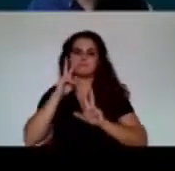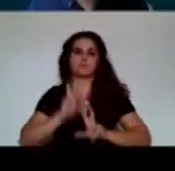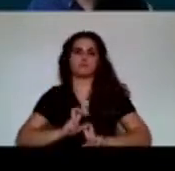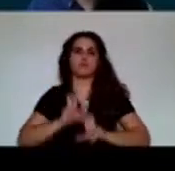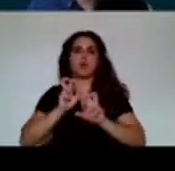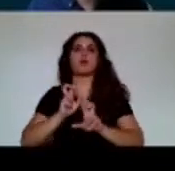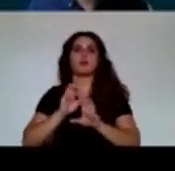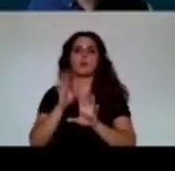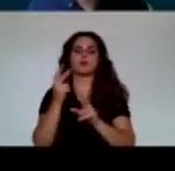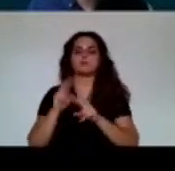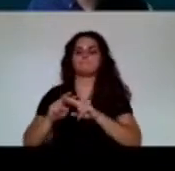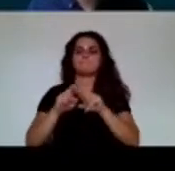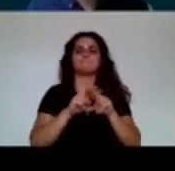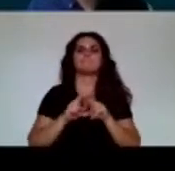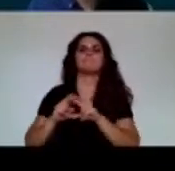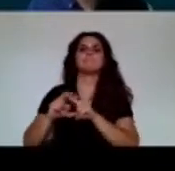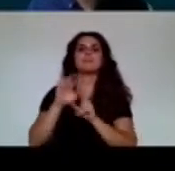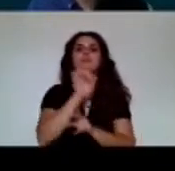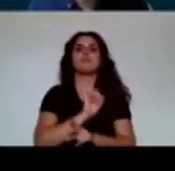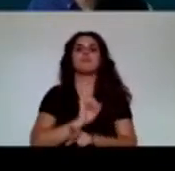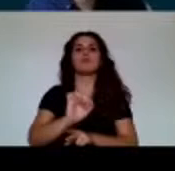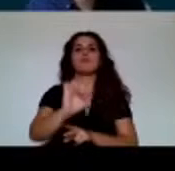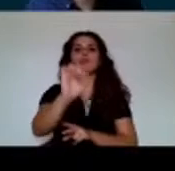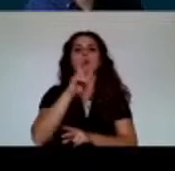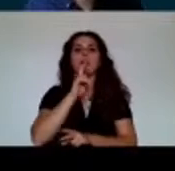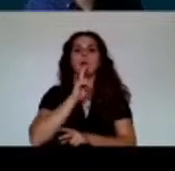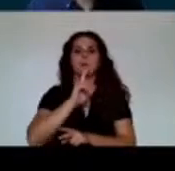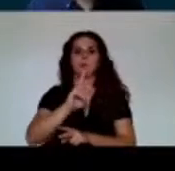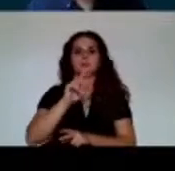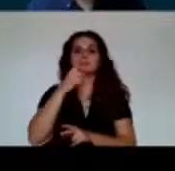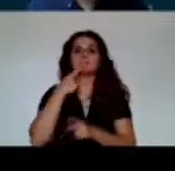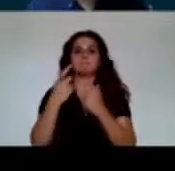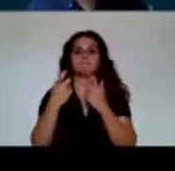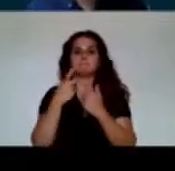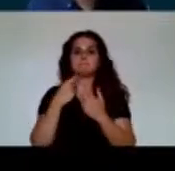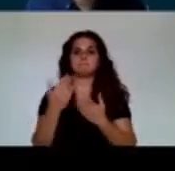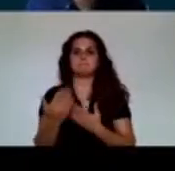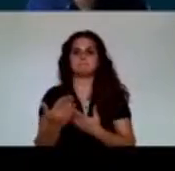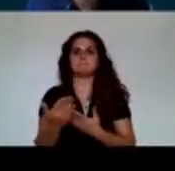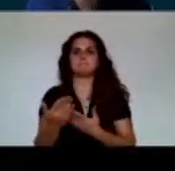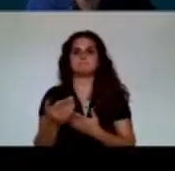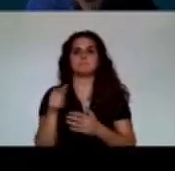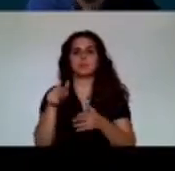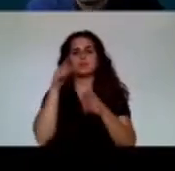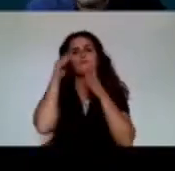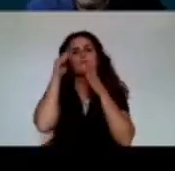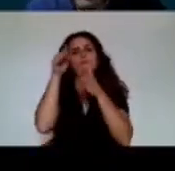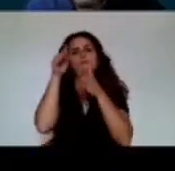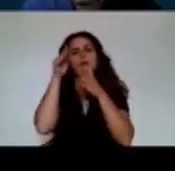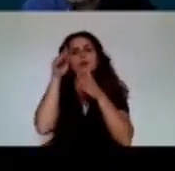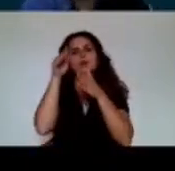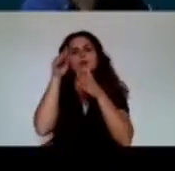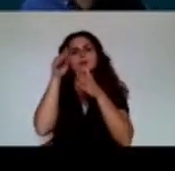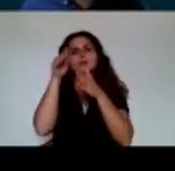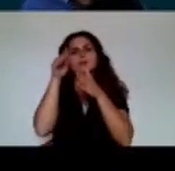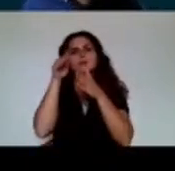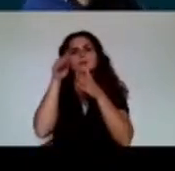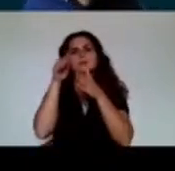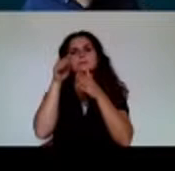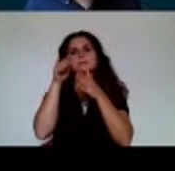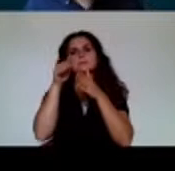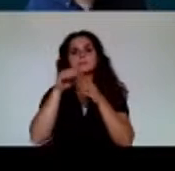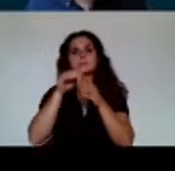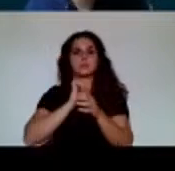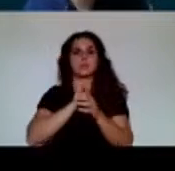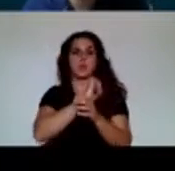we analyzed your answers to these questions. So here I'm focusing on the attendees of